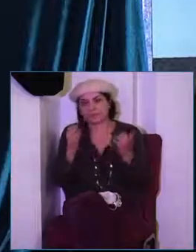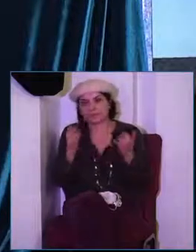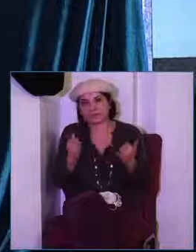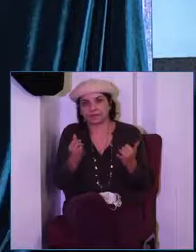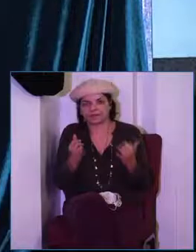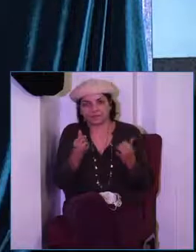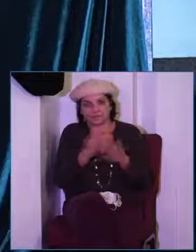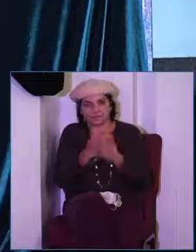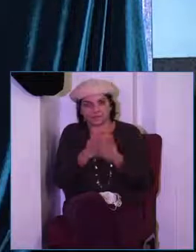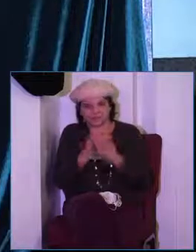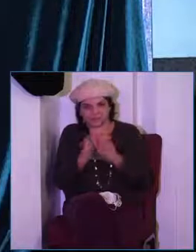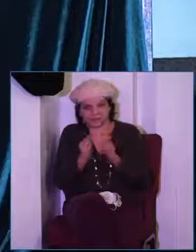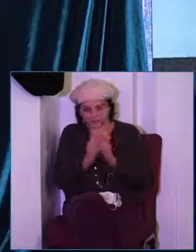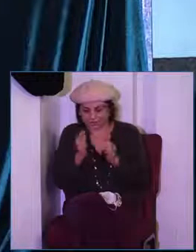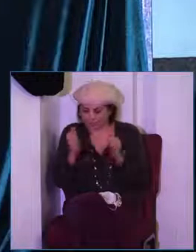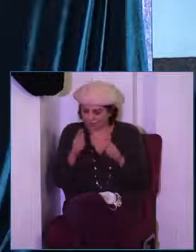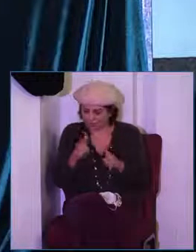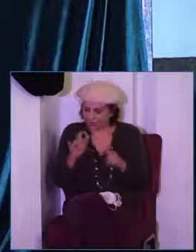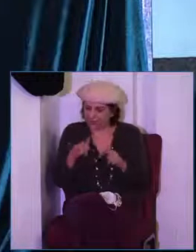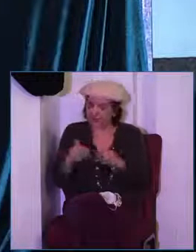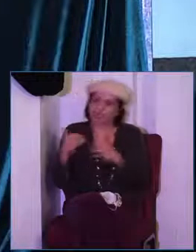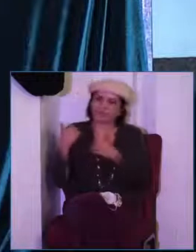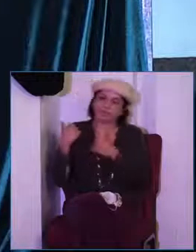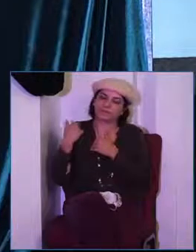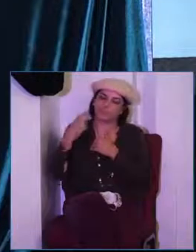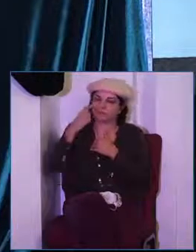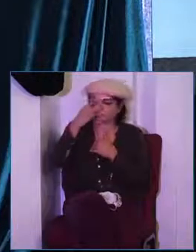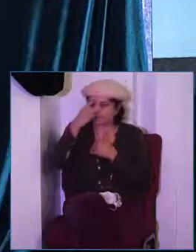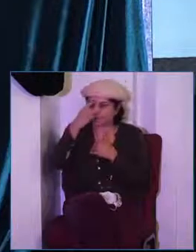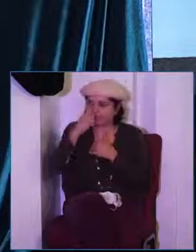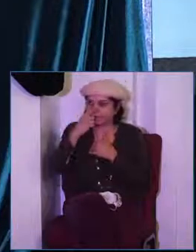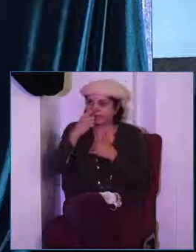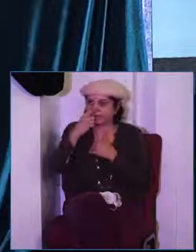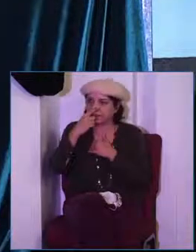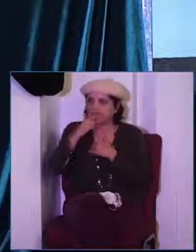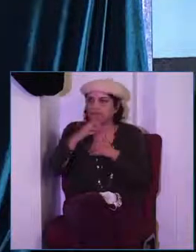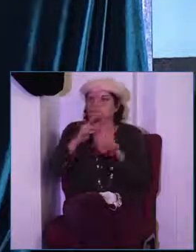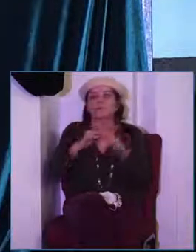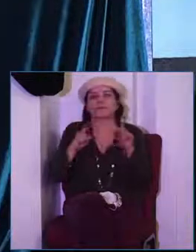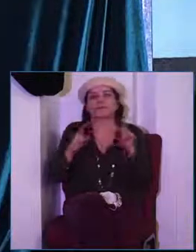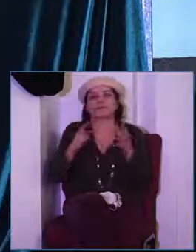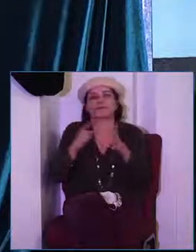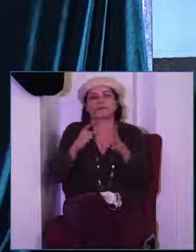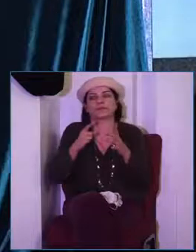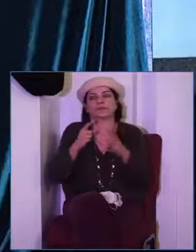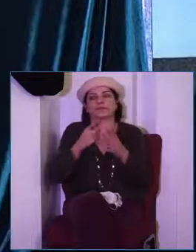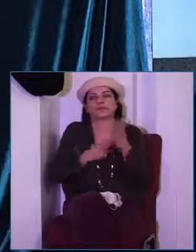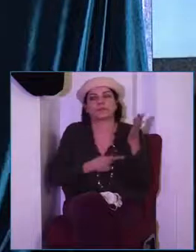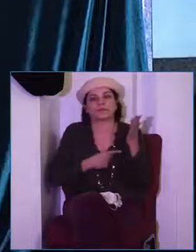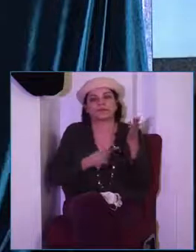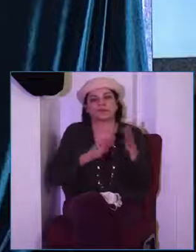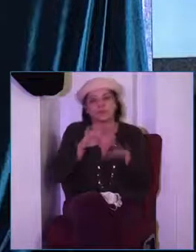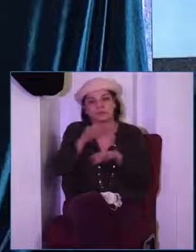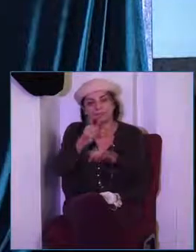of that on my mind at what I had put in place 2 months ago to preach